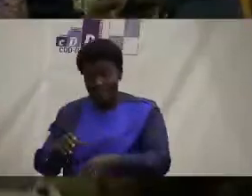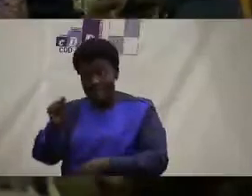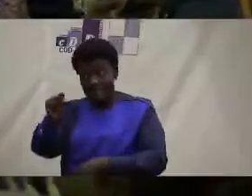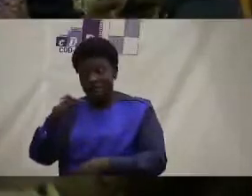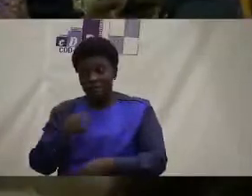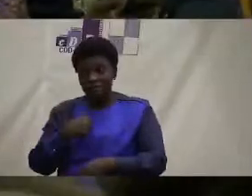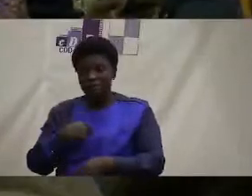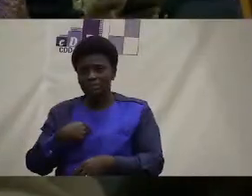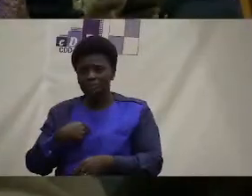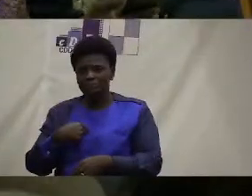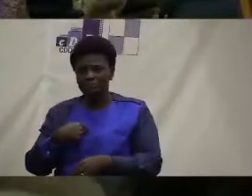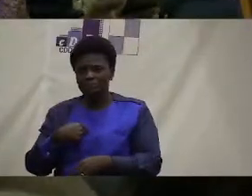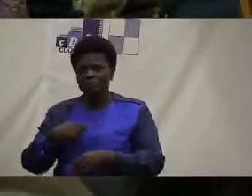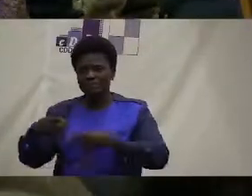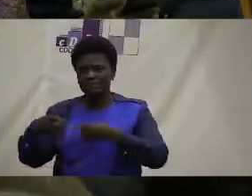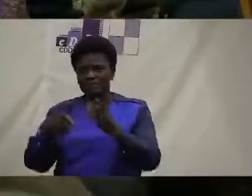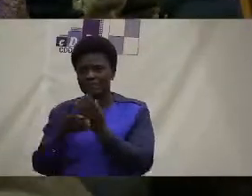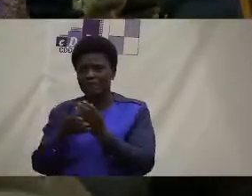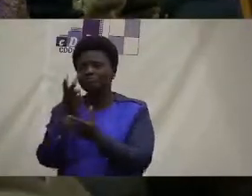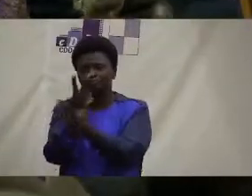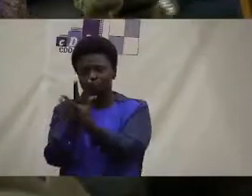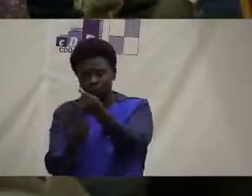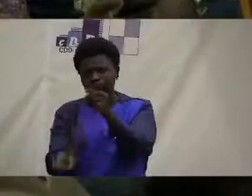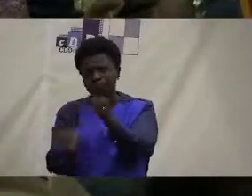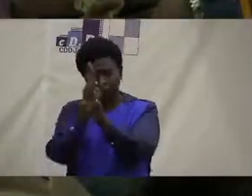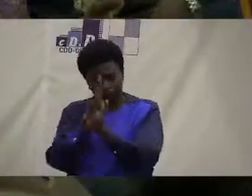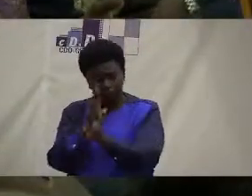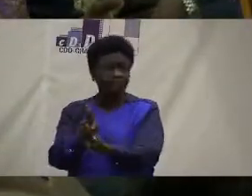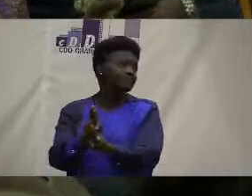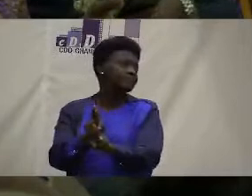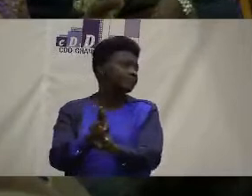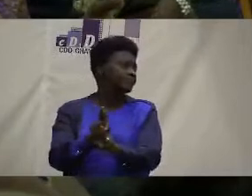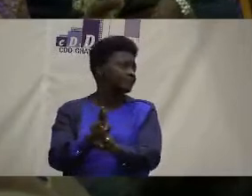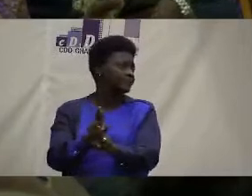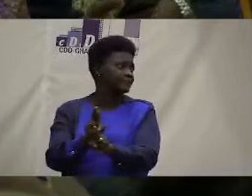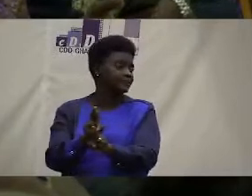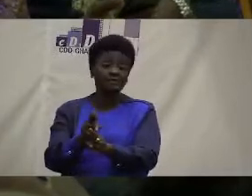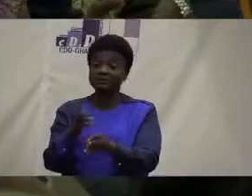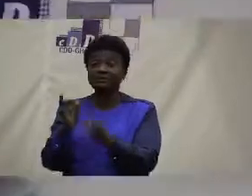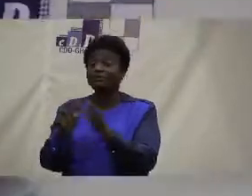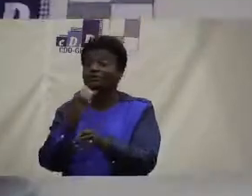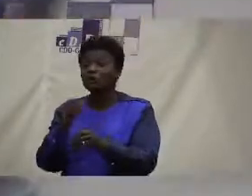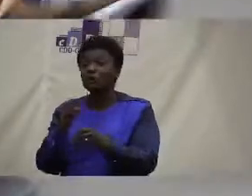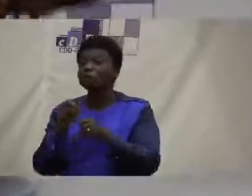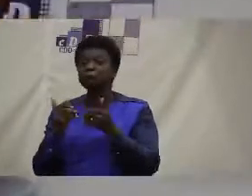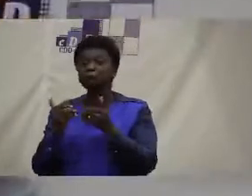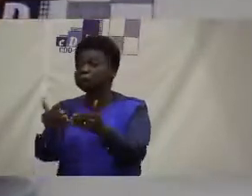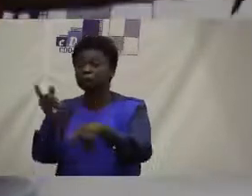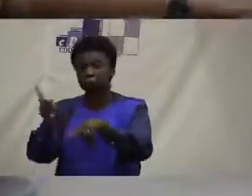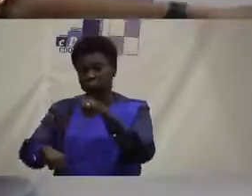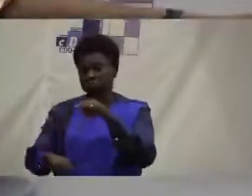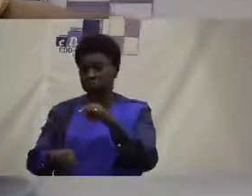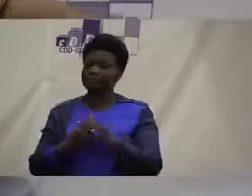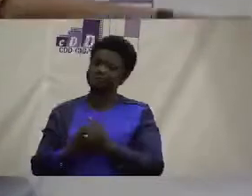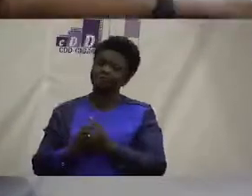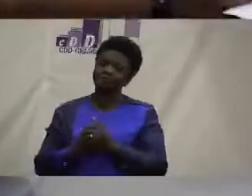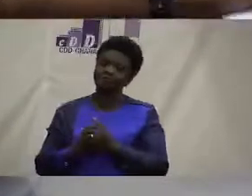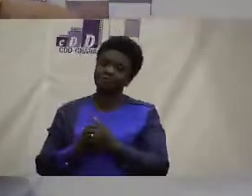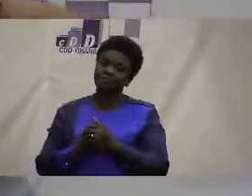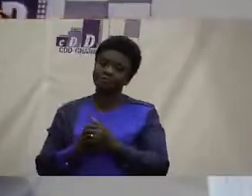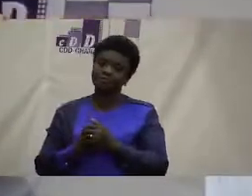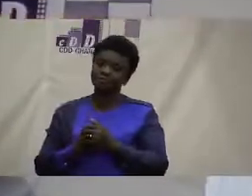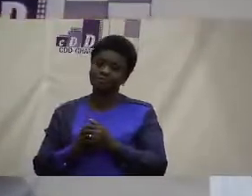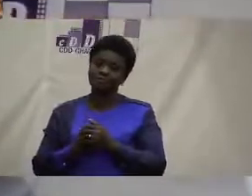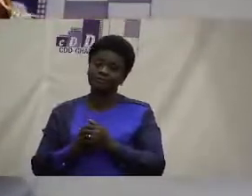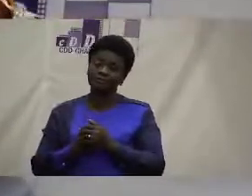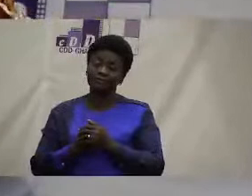by mutual respect, really. And when we work with government, we go a long way. When you look at CDD here, they say bridging